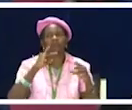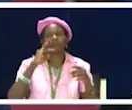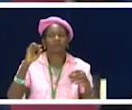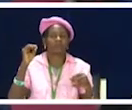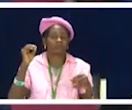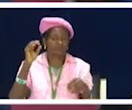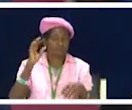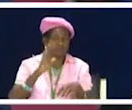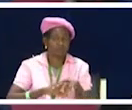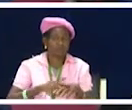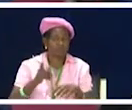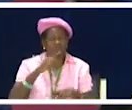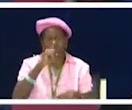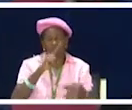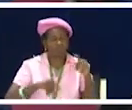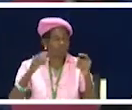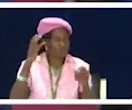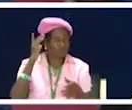is saying.